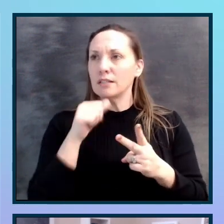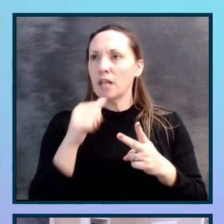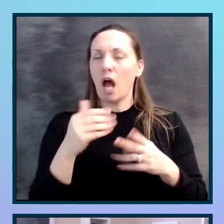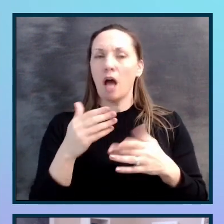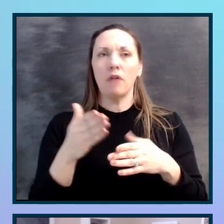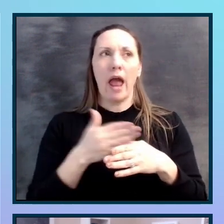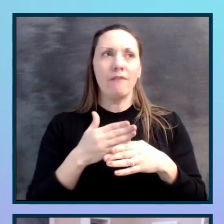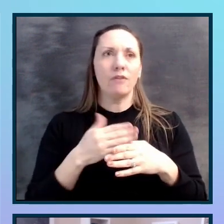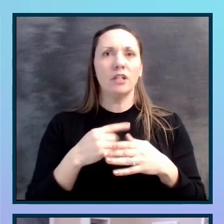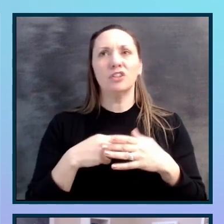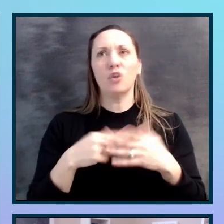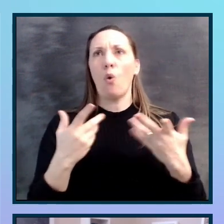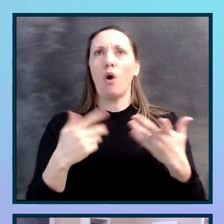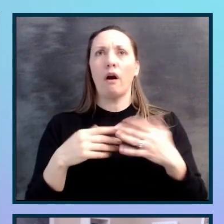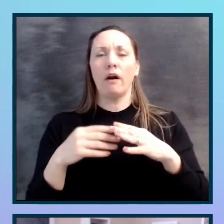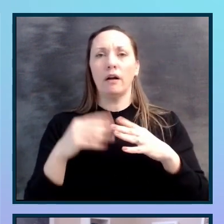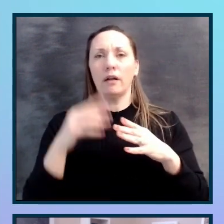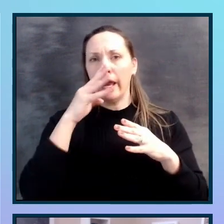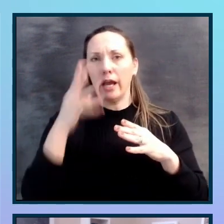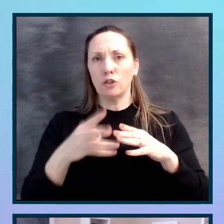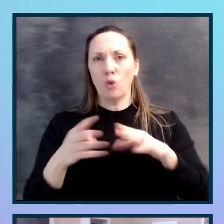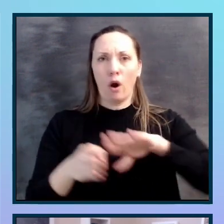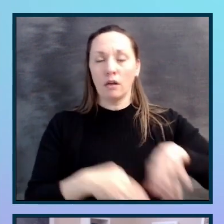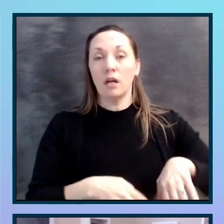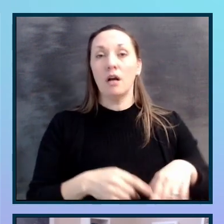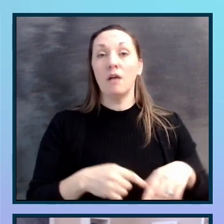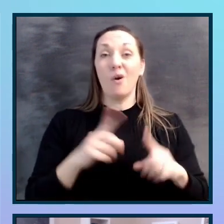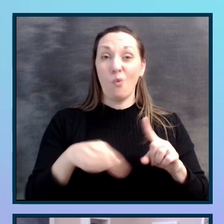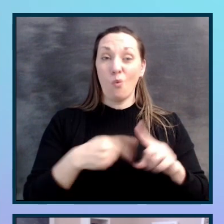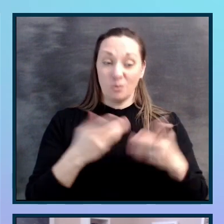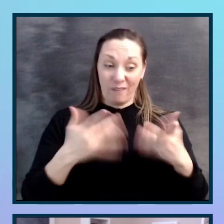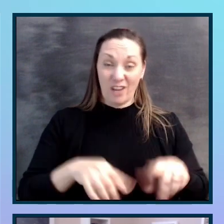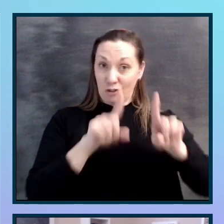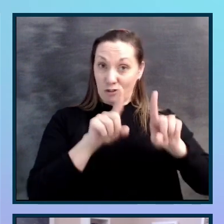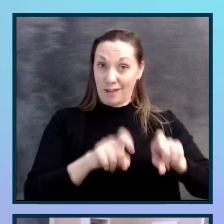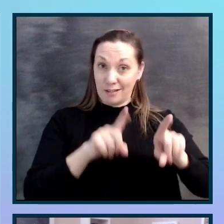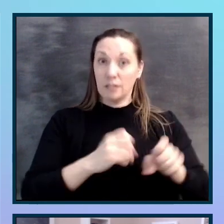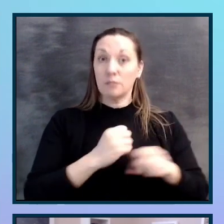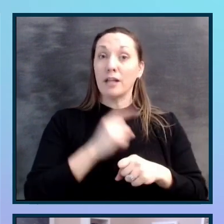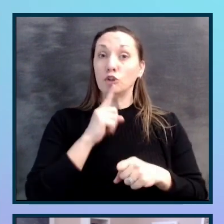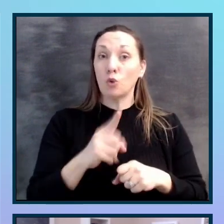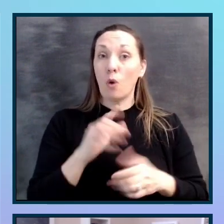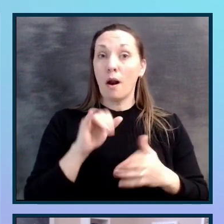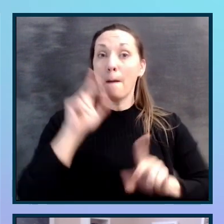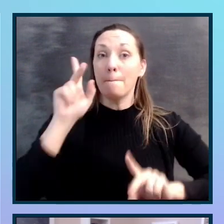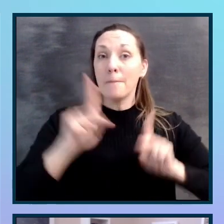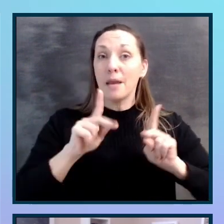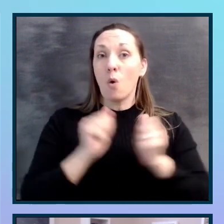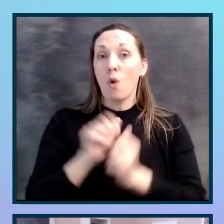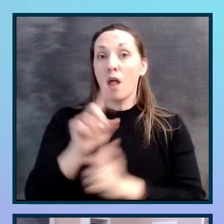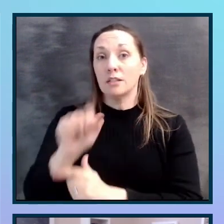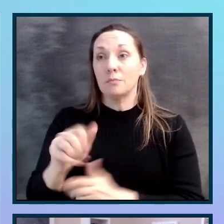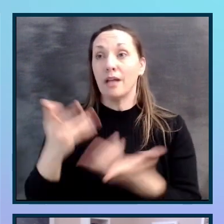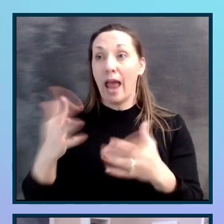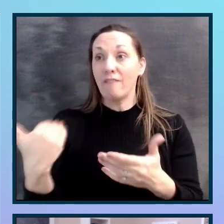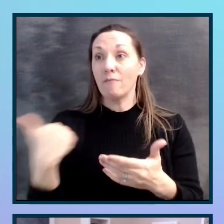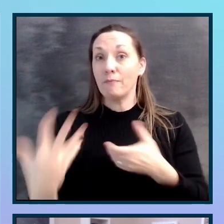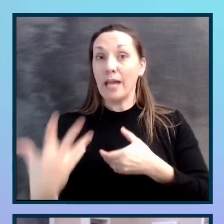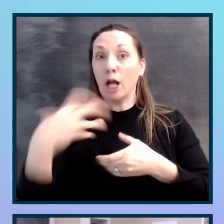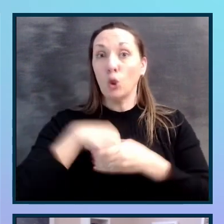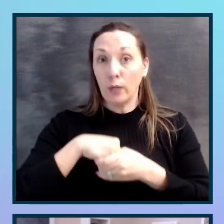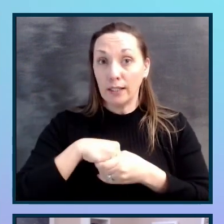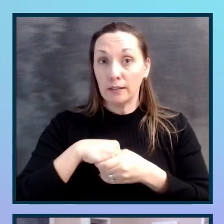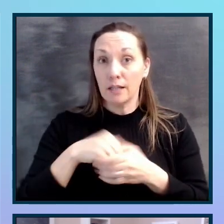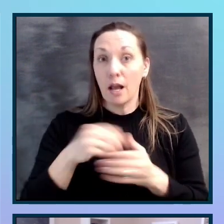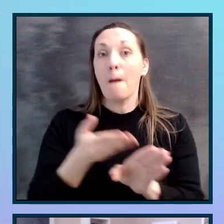hasn't been drowned out, and once we have done the testing to make sure that people with disabilities have been included before